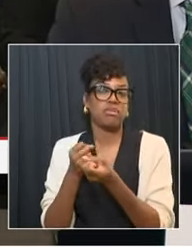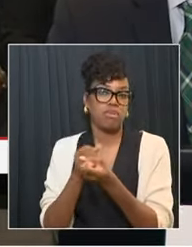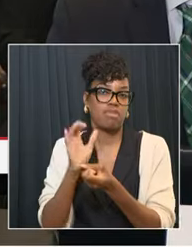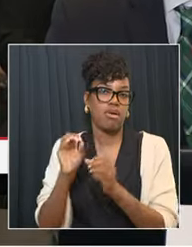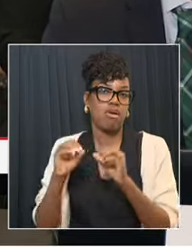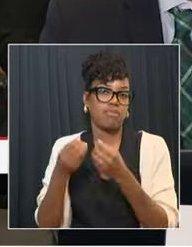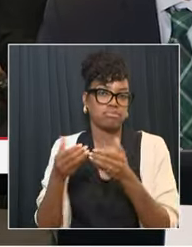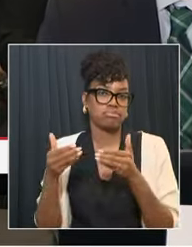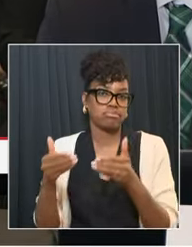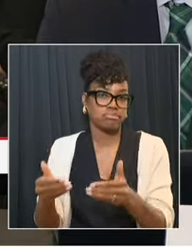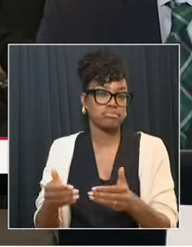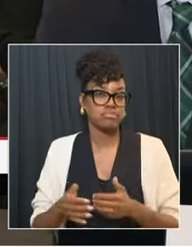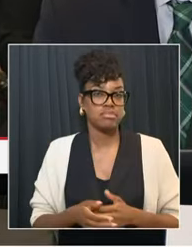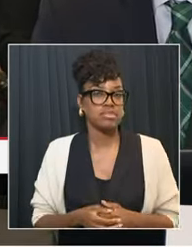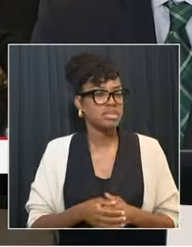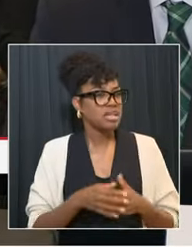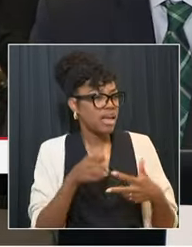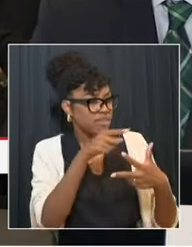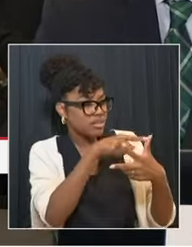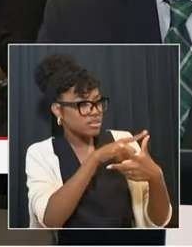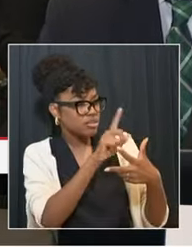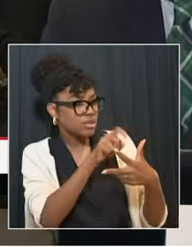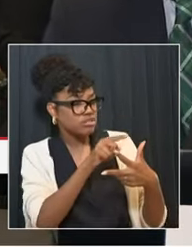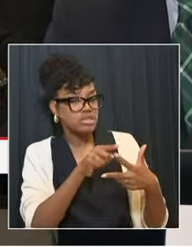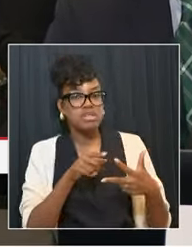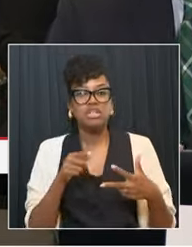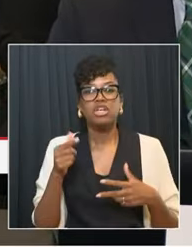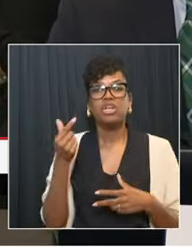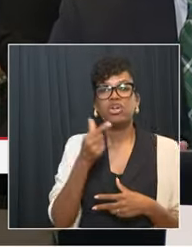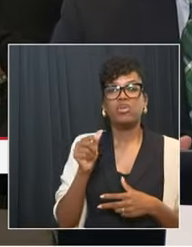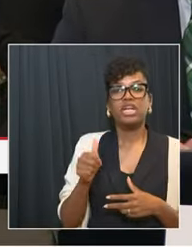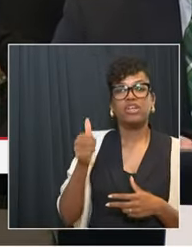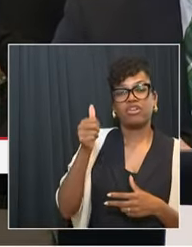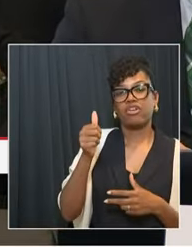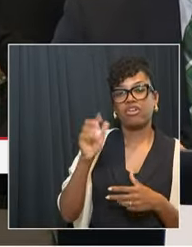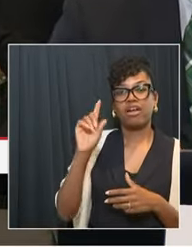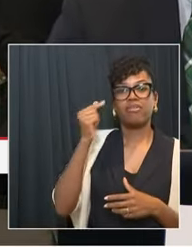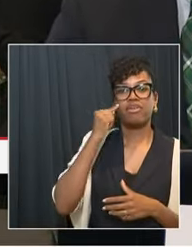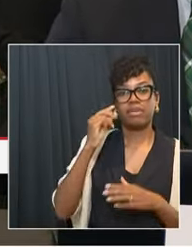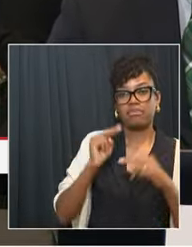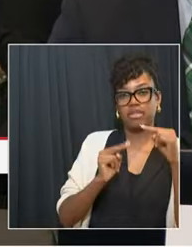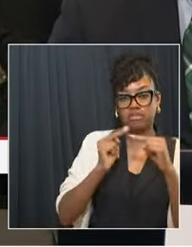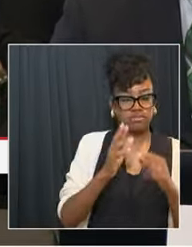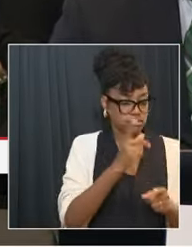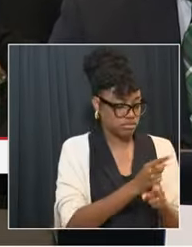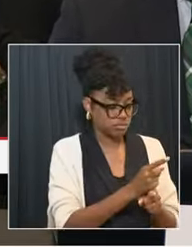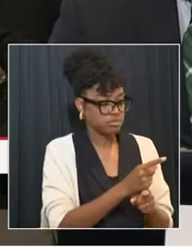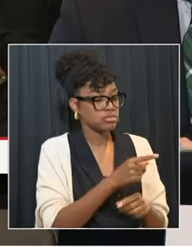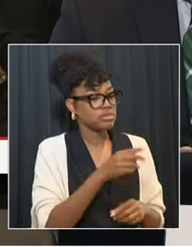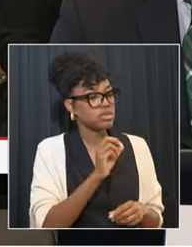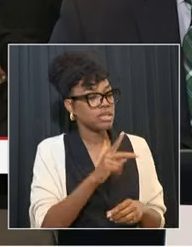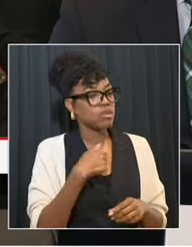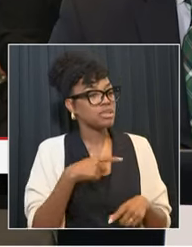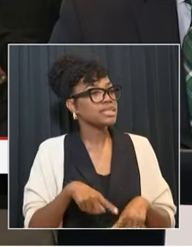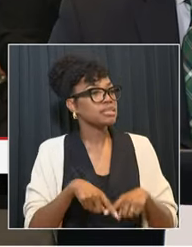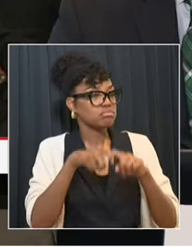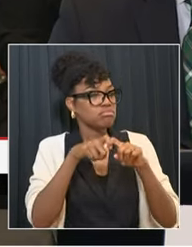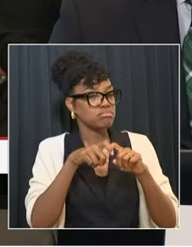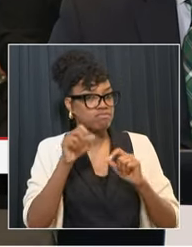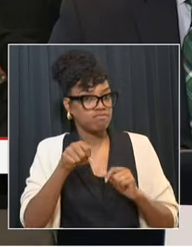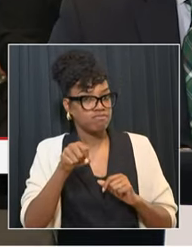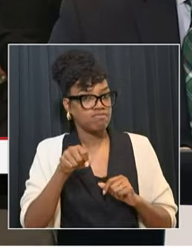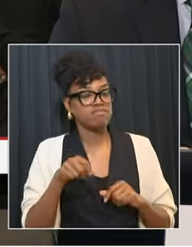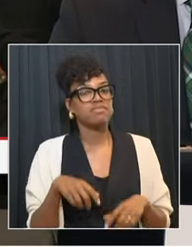going forward. And then you had one more question. Greener Government Buildings. Greener Government Buildings. So there's a pause there, and it's really